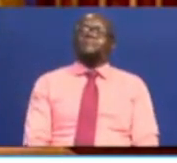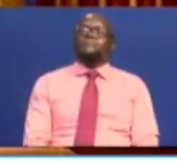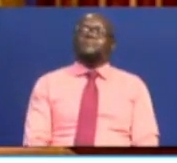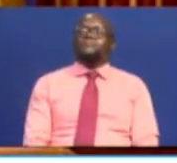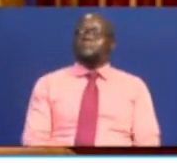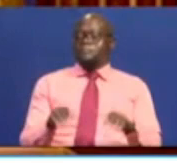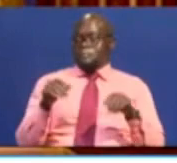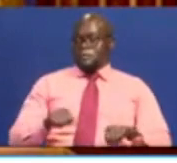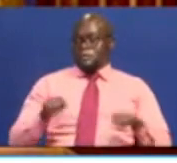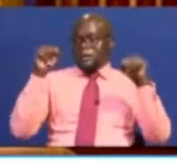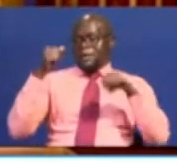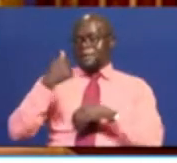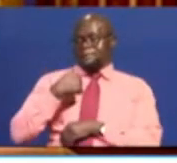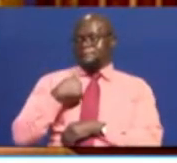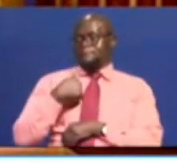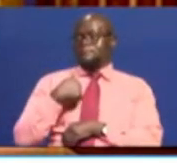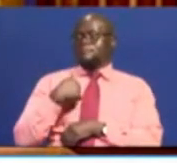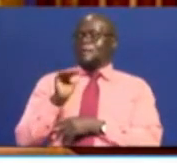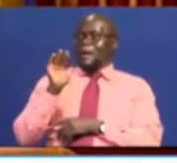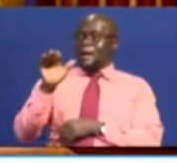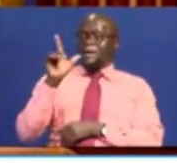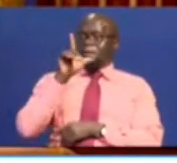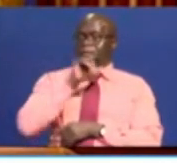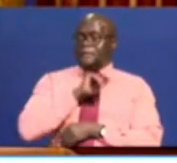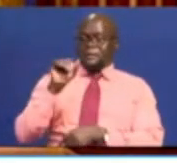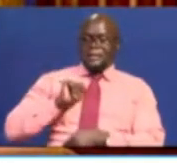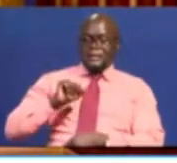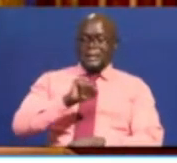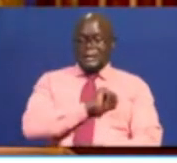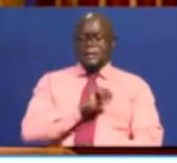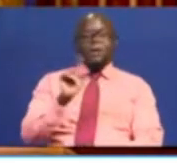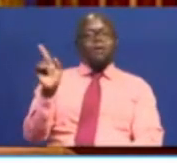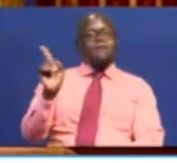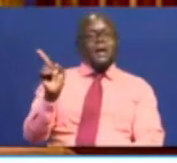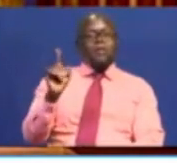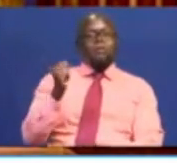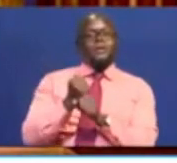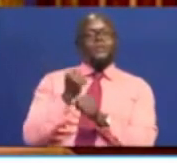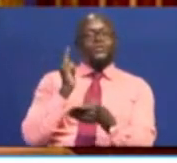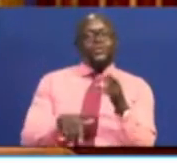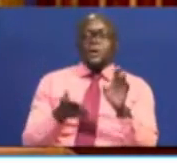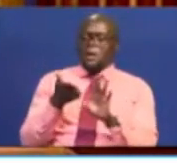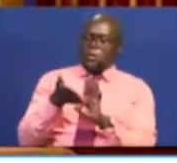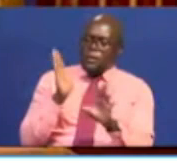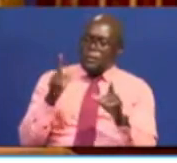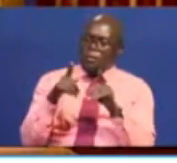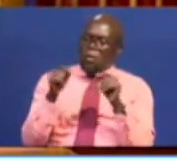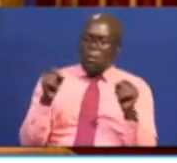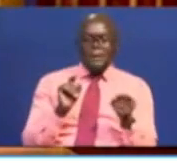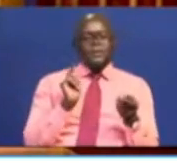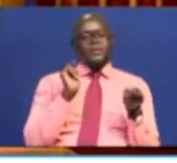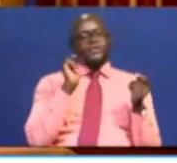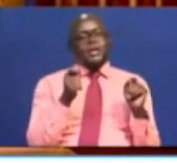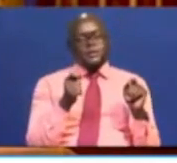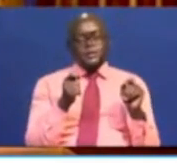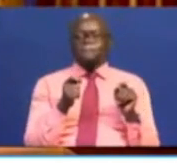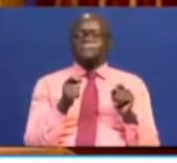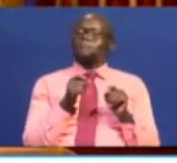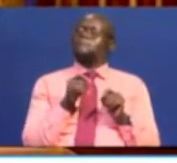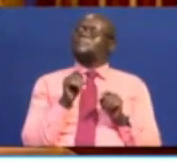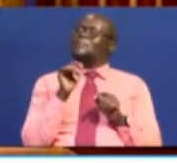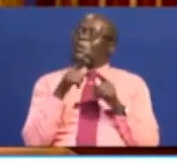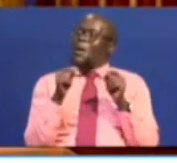As the chair, I asked Senator Sifuna to withdraw the statement he